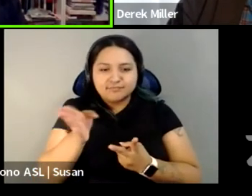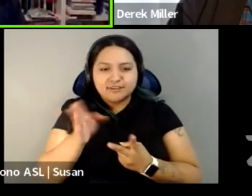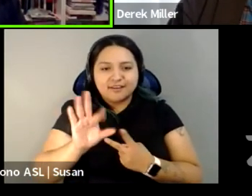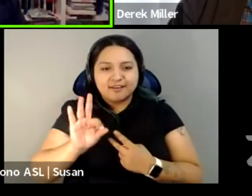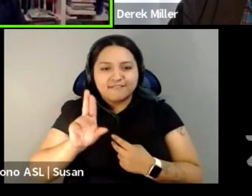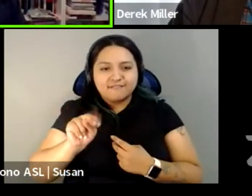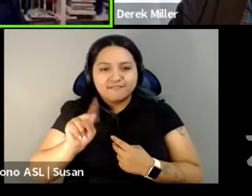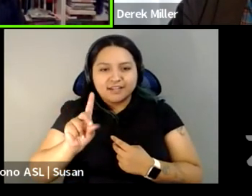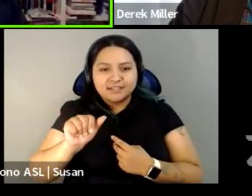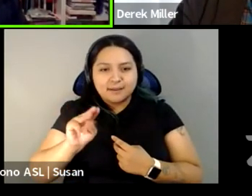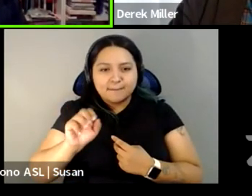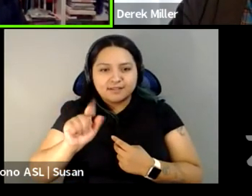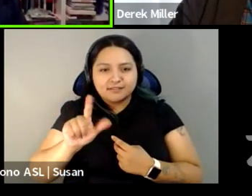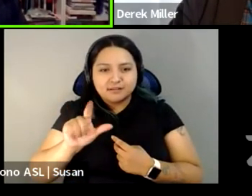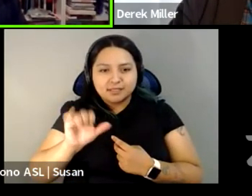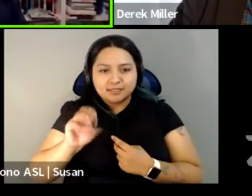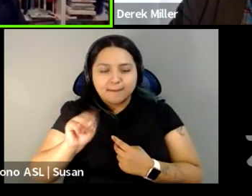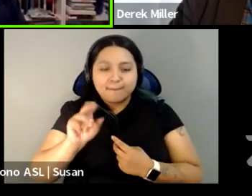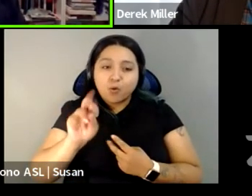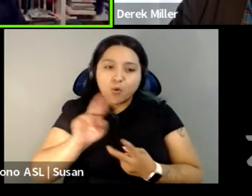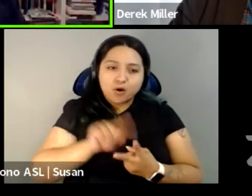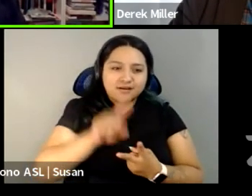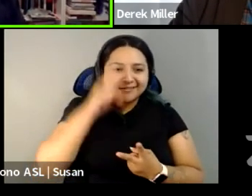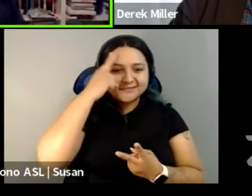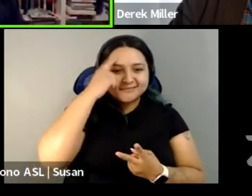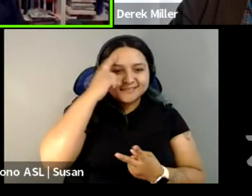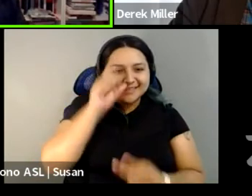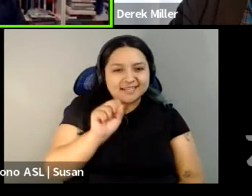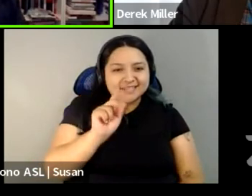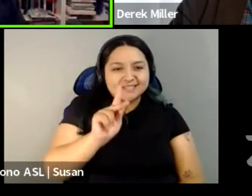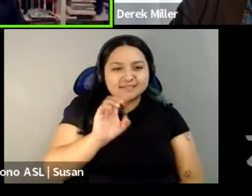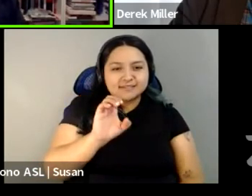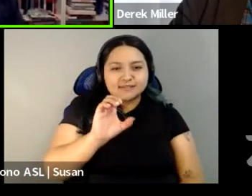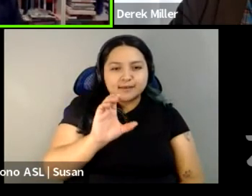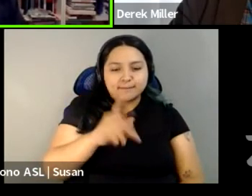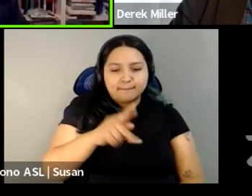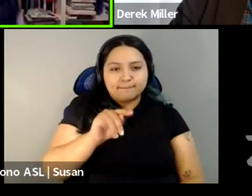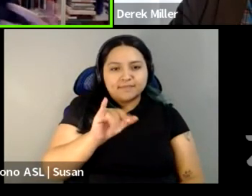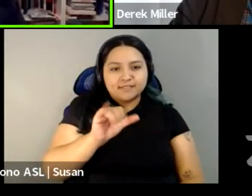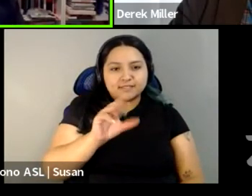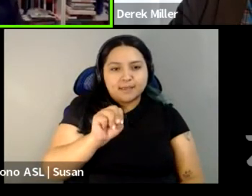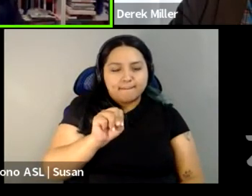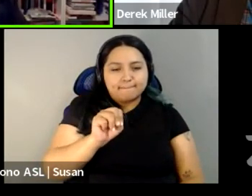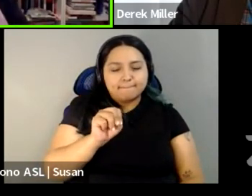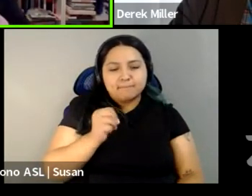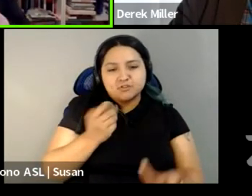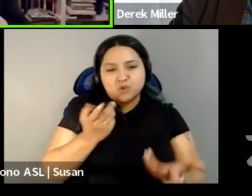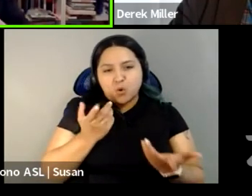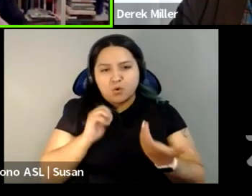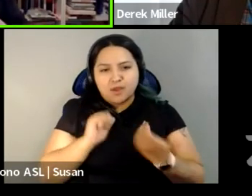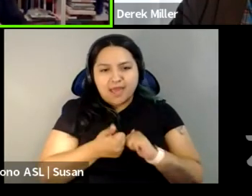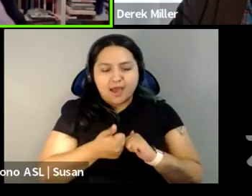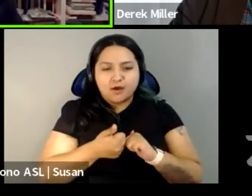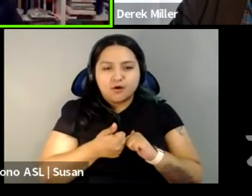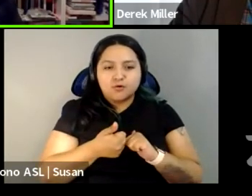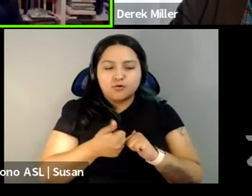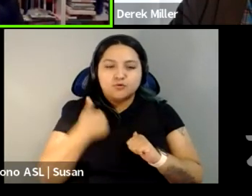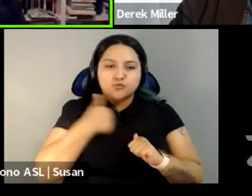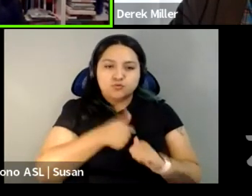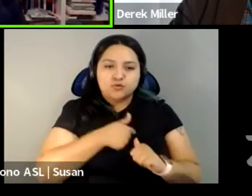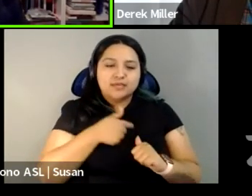this is how we might escape this trap if we consider the human desire for narrative and to push